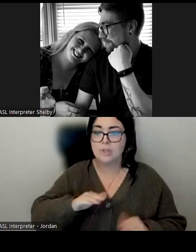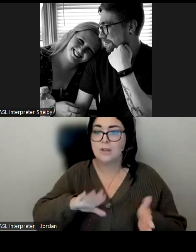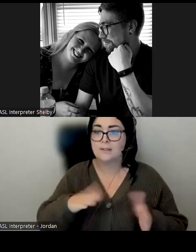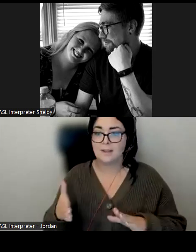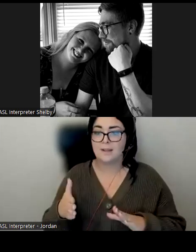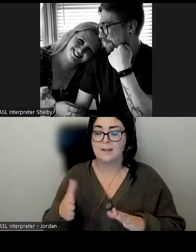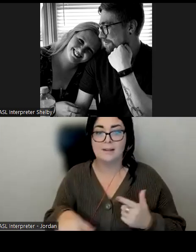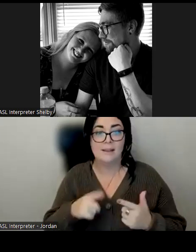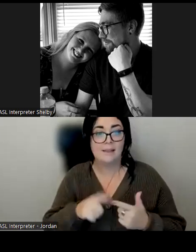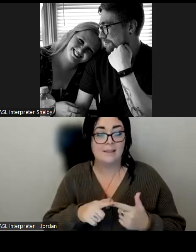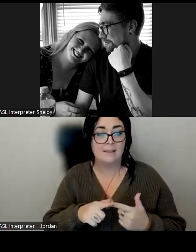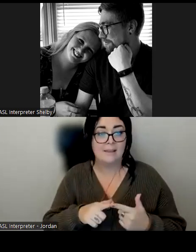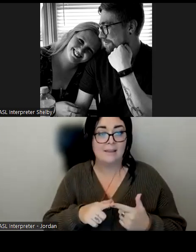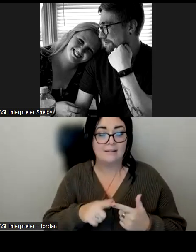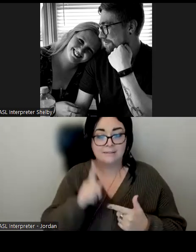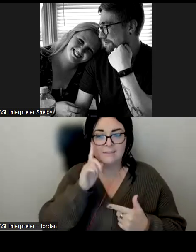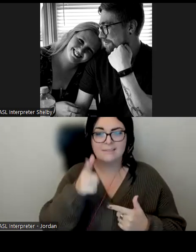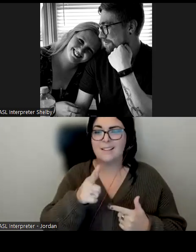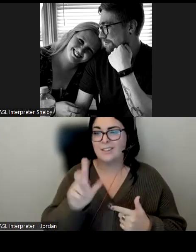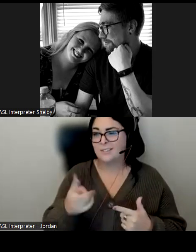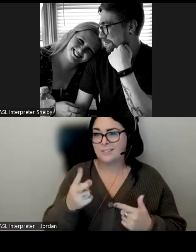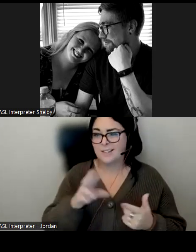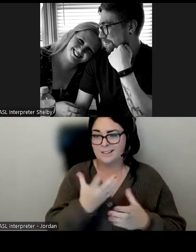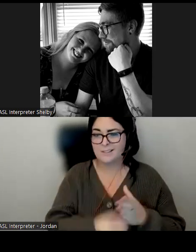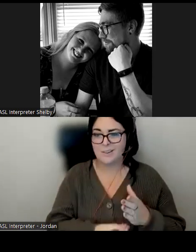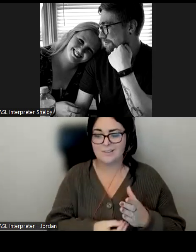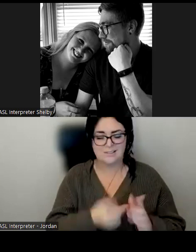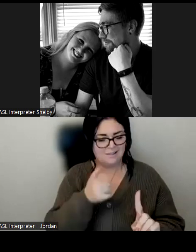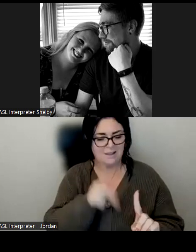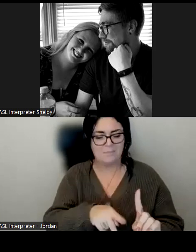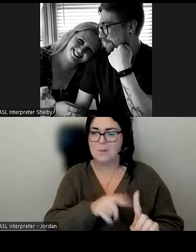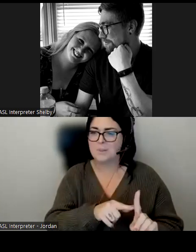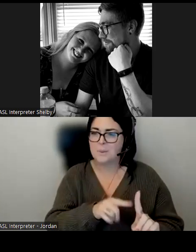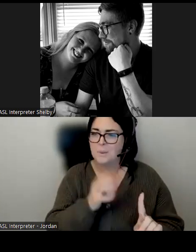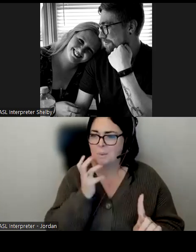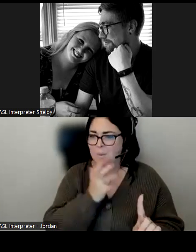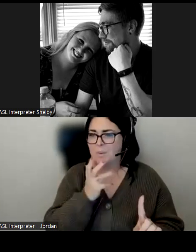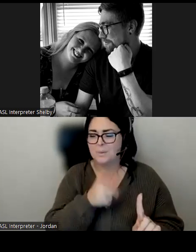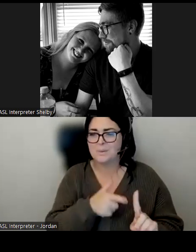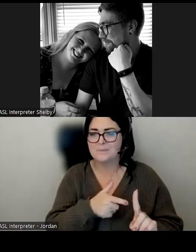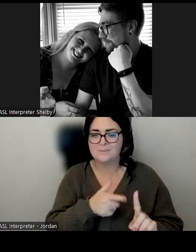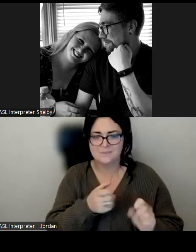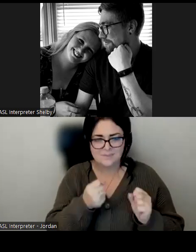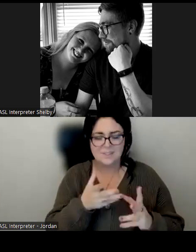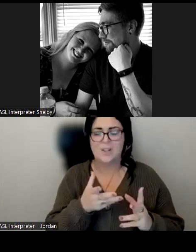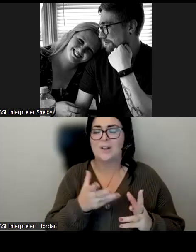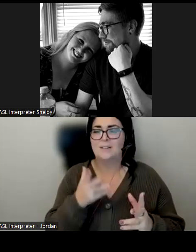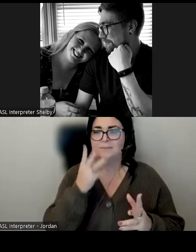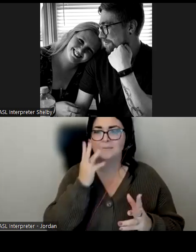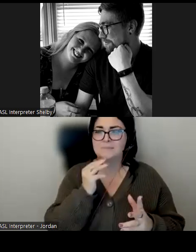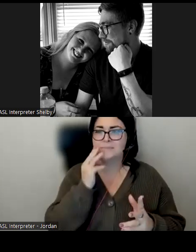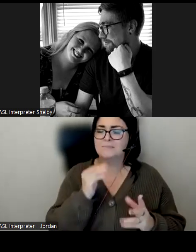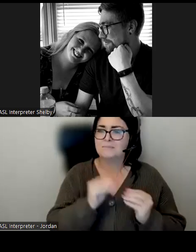they experience another loss later in their life. That will put them at risk to experience, a lot